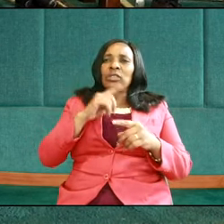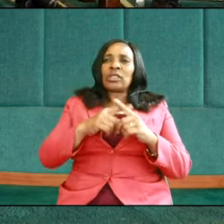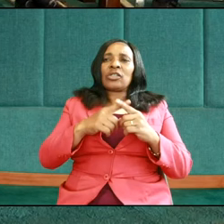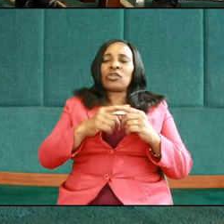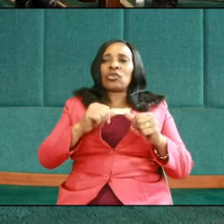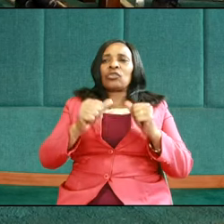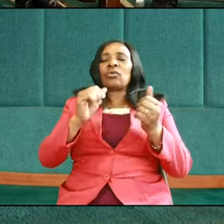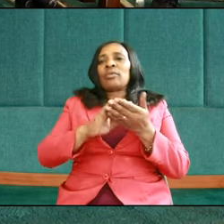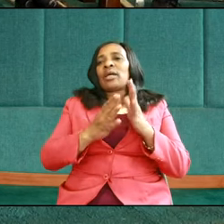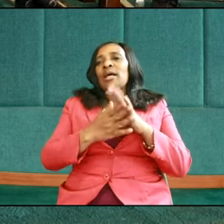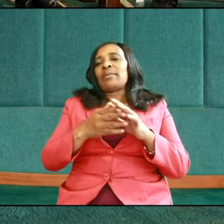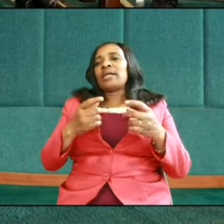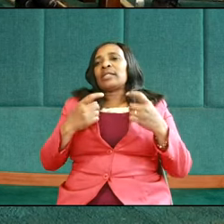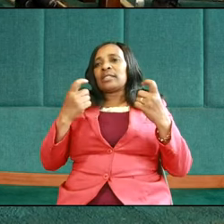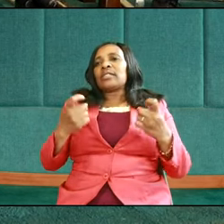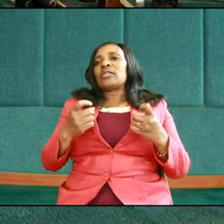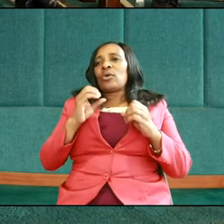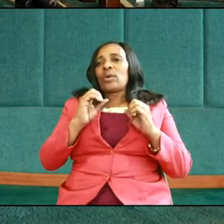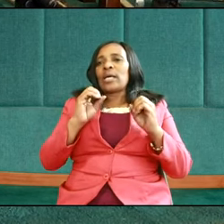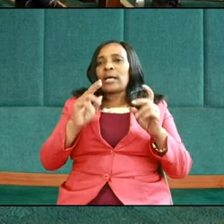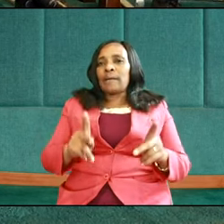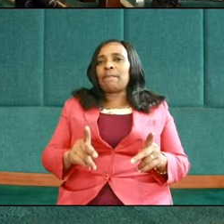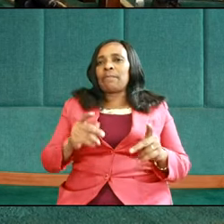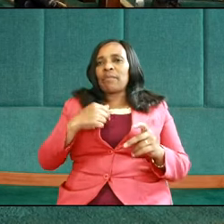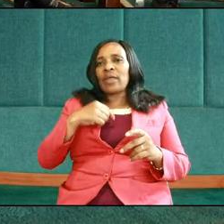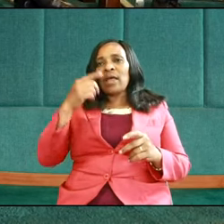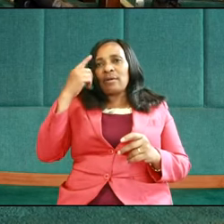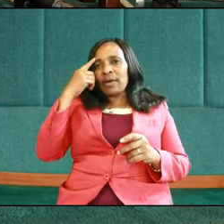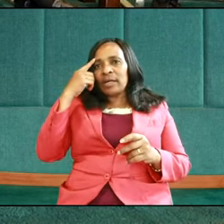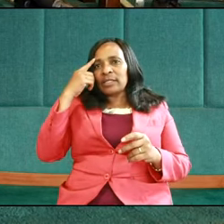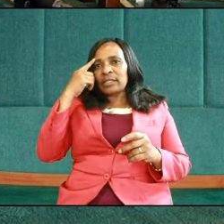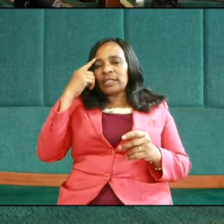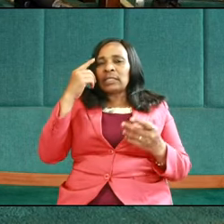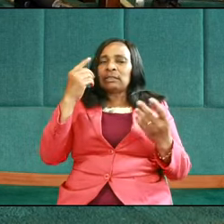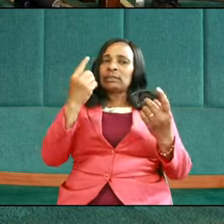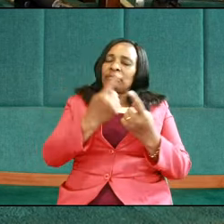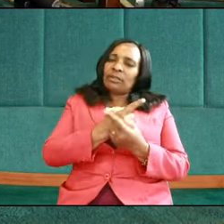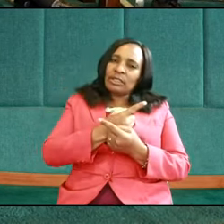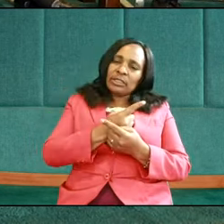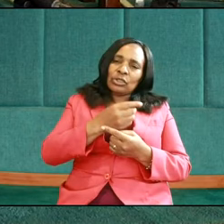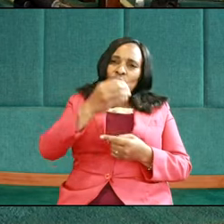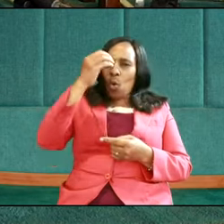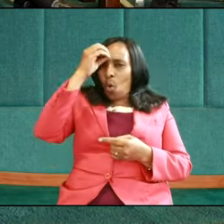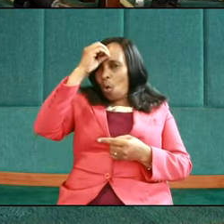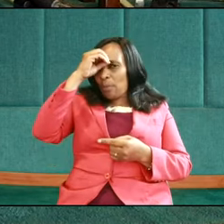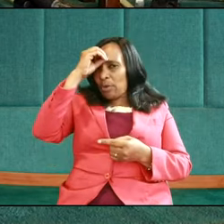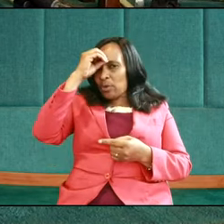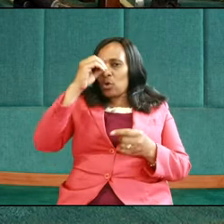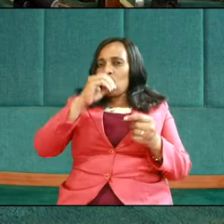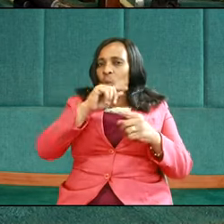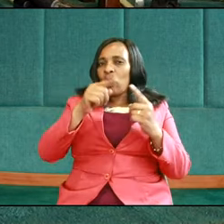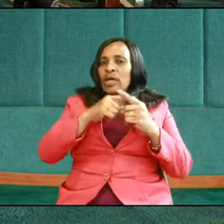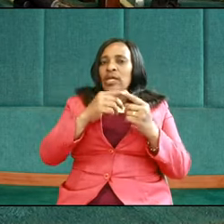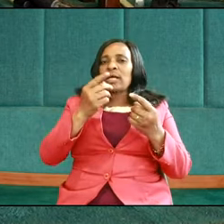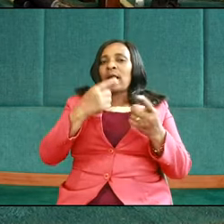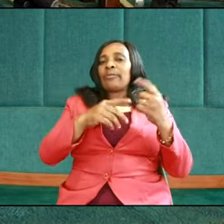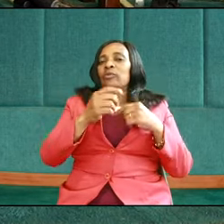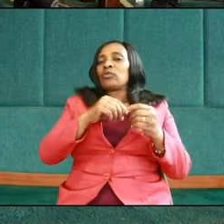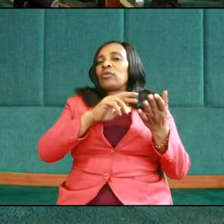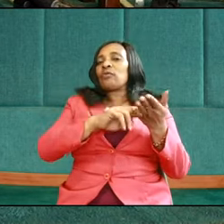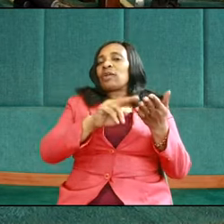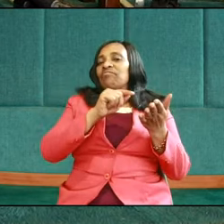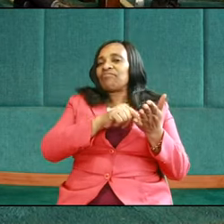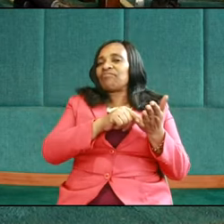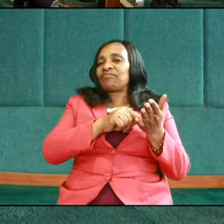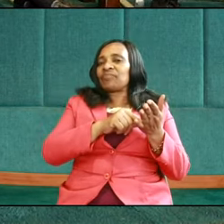will become a sin. Okay, I'm worried. I think I had a bit of a different opinion when it comes to this statement. And mostly